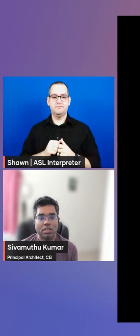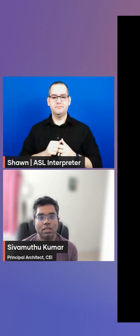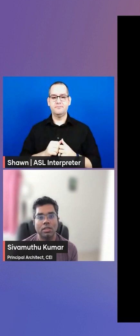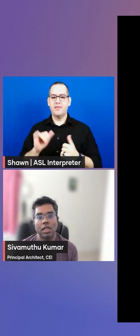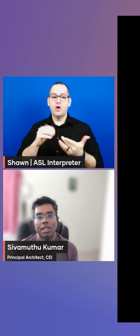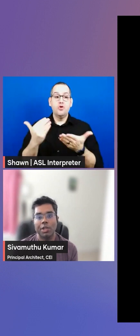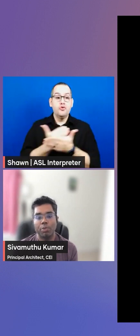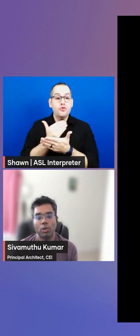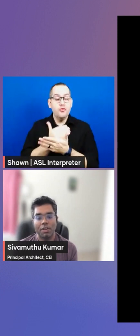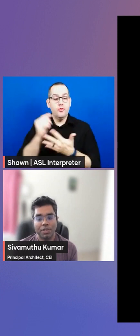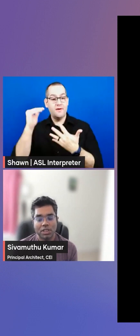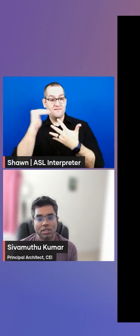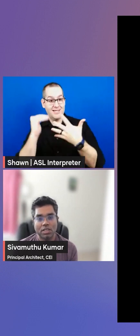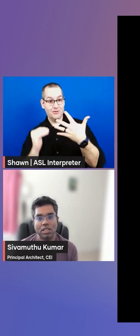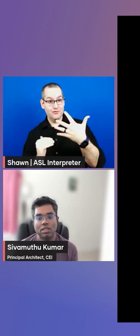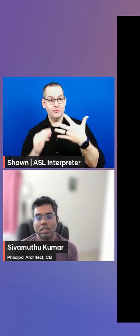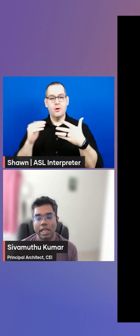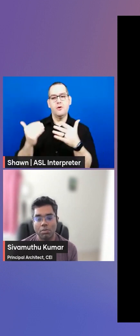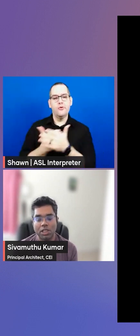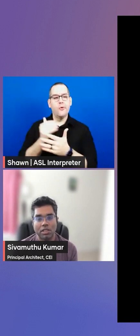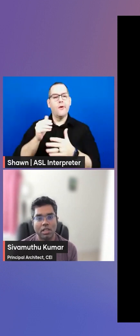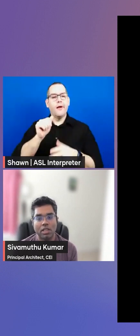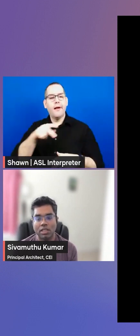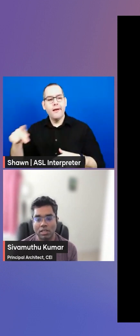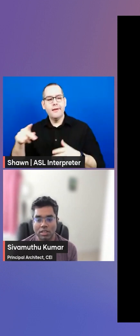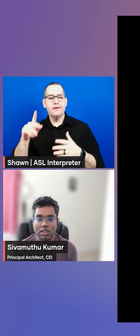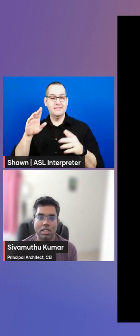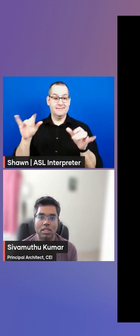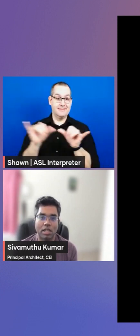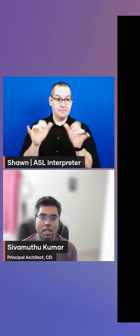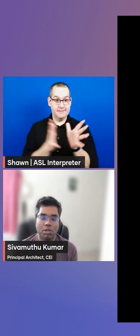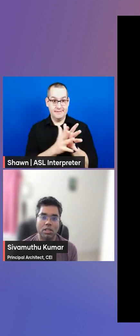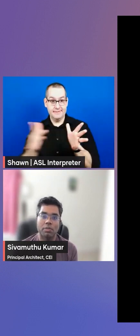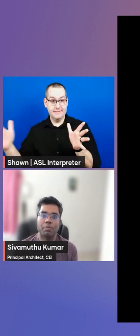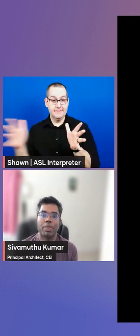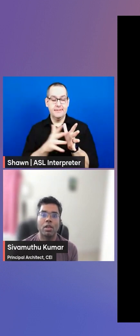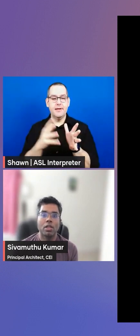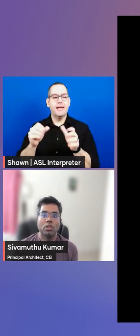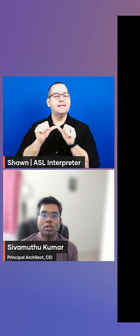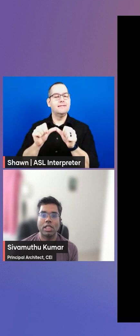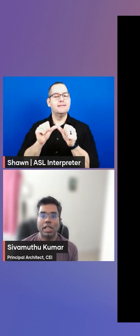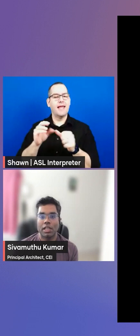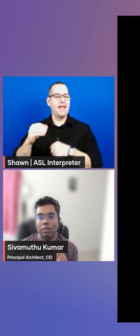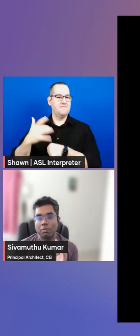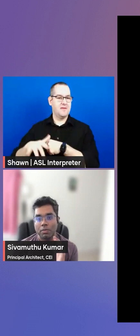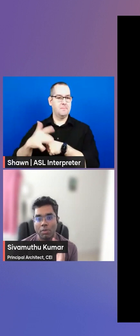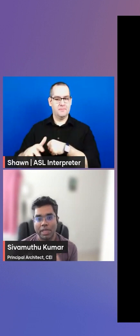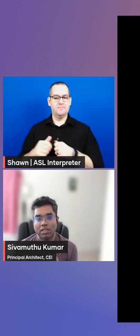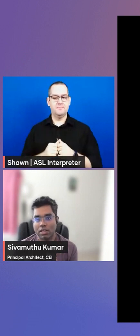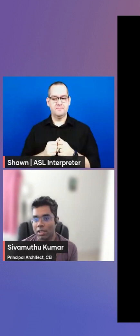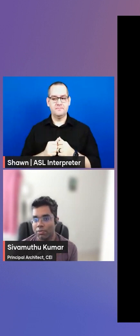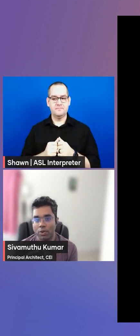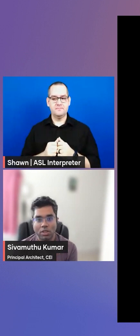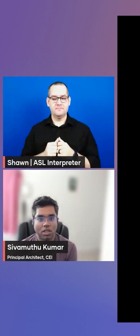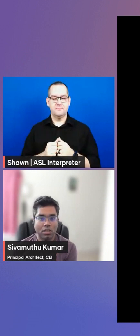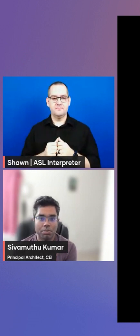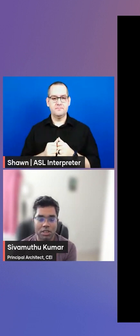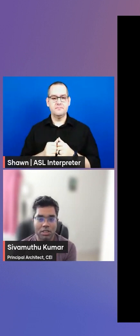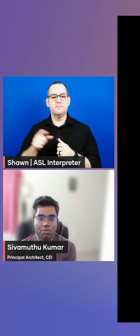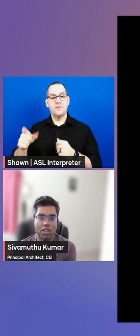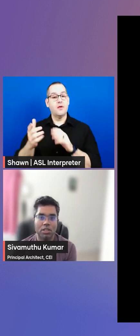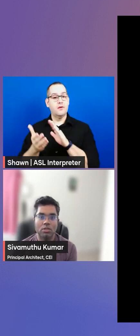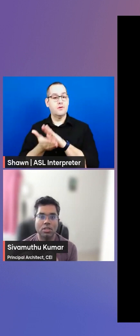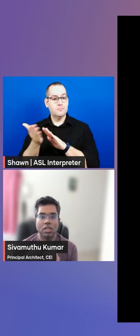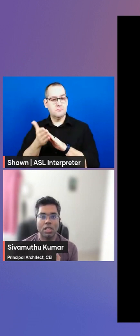and application, improved efficiency, scalability, consistency, and the reliability. So that like the application team focus